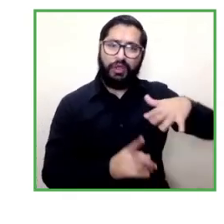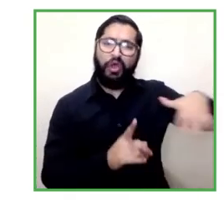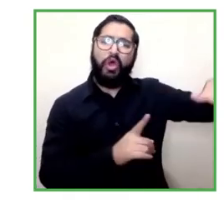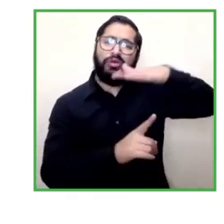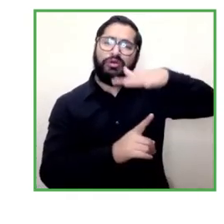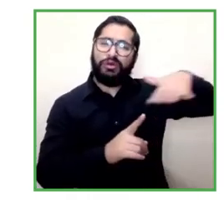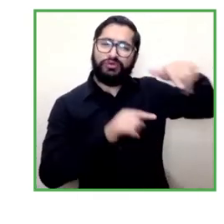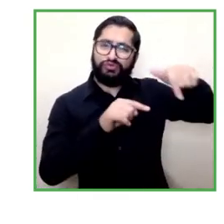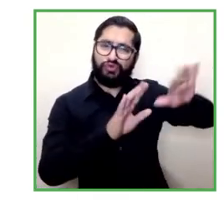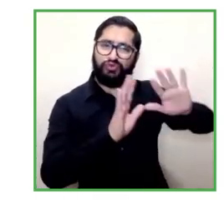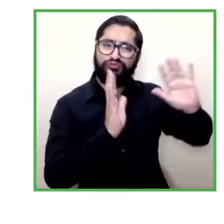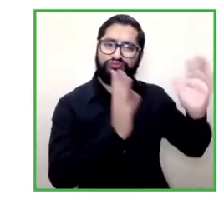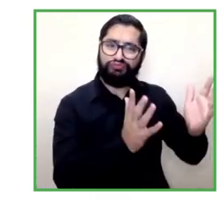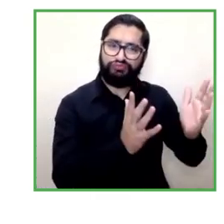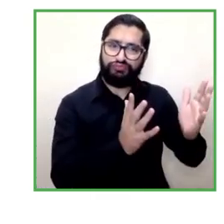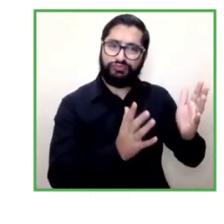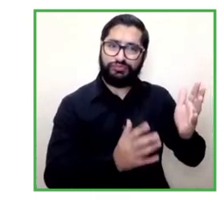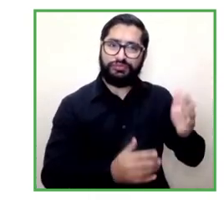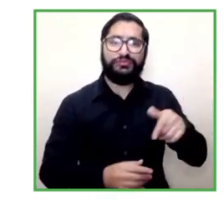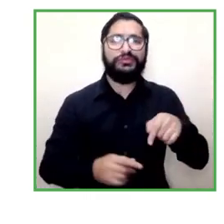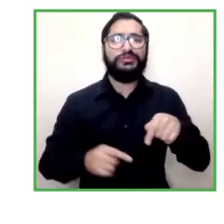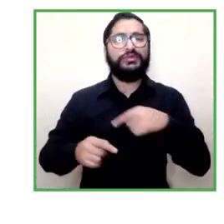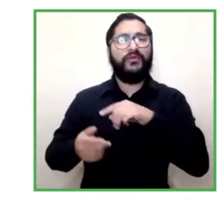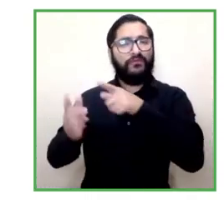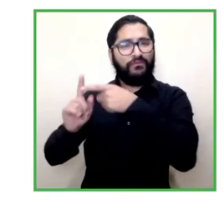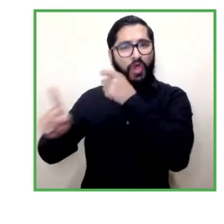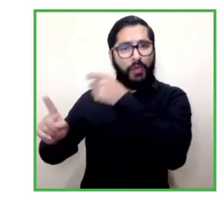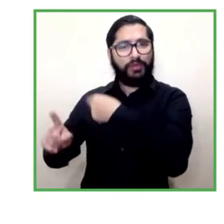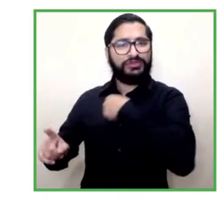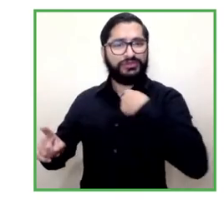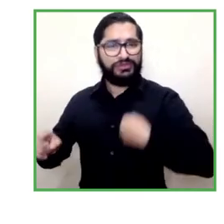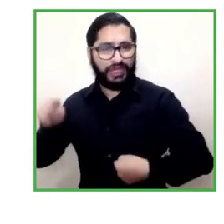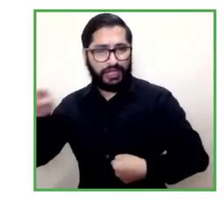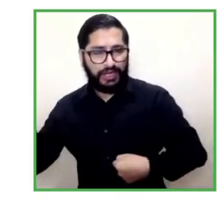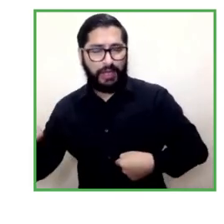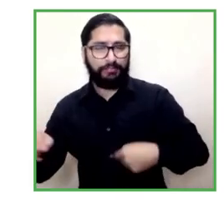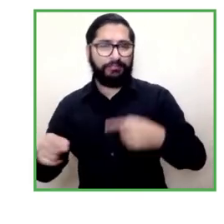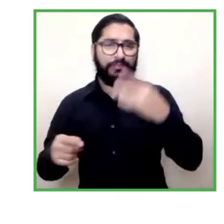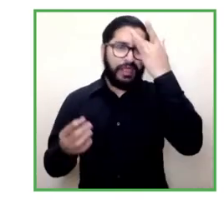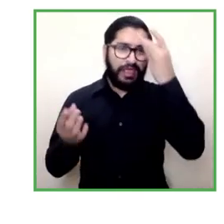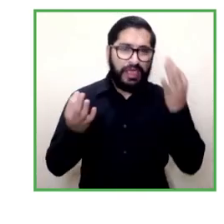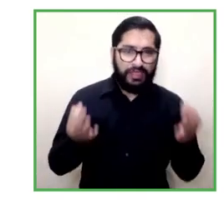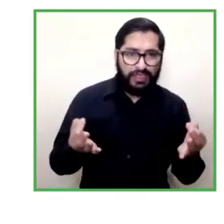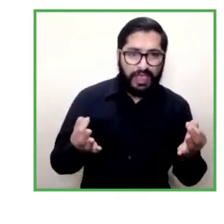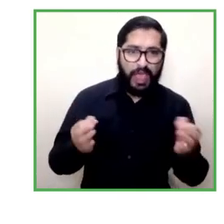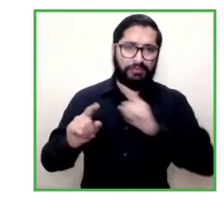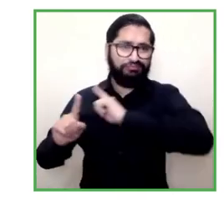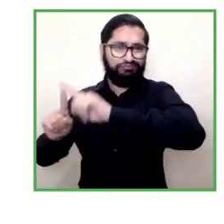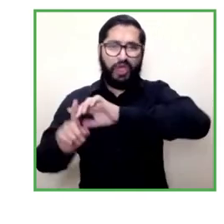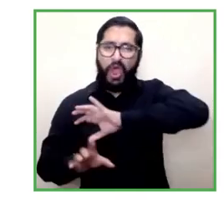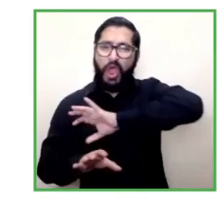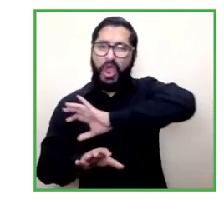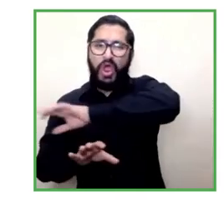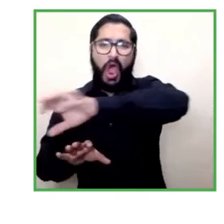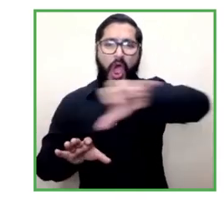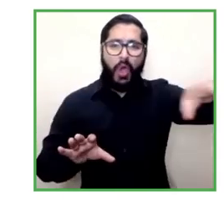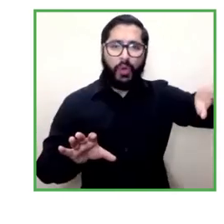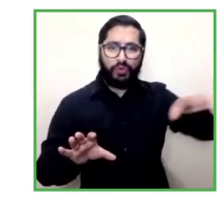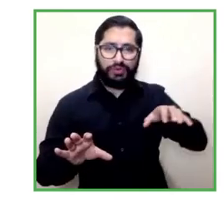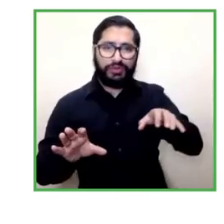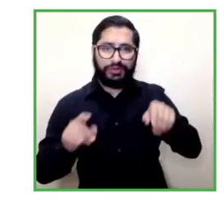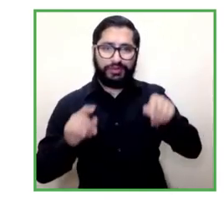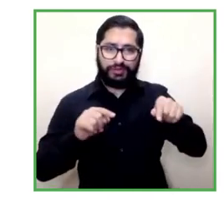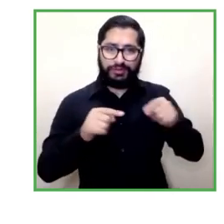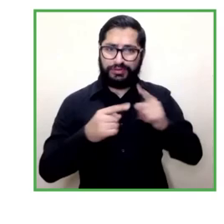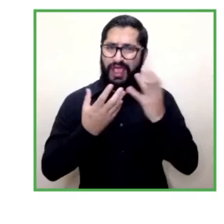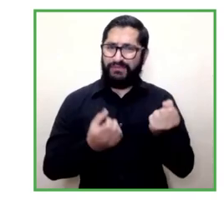forward, it's very different. So the cultural adaptation in each country is by far the most difficult thing that we